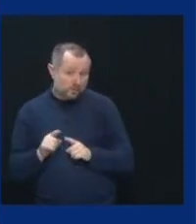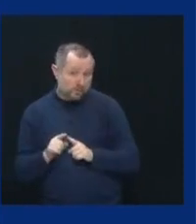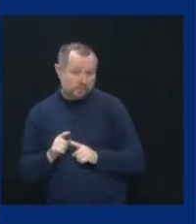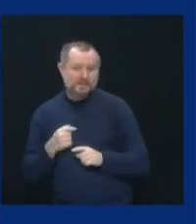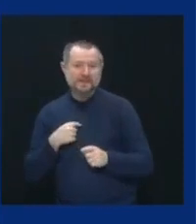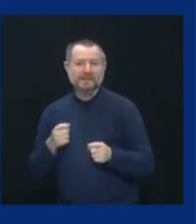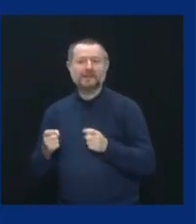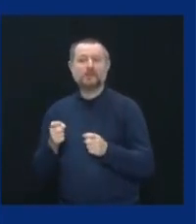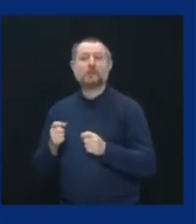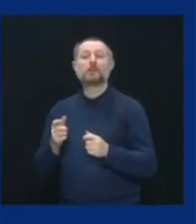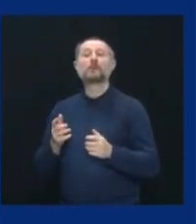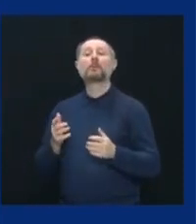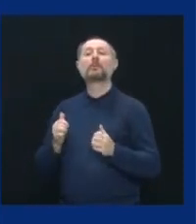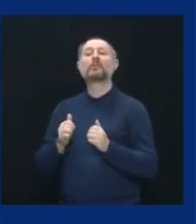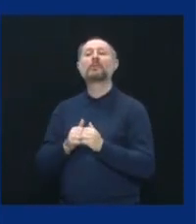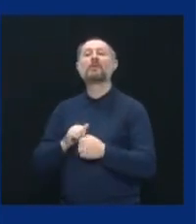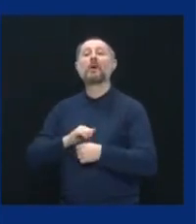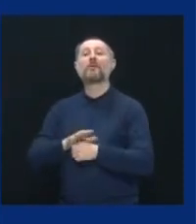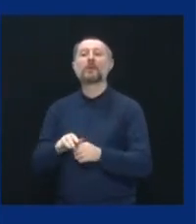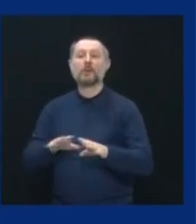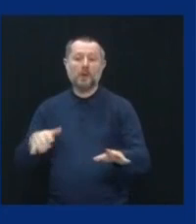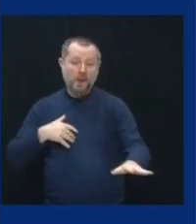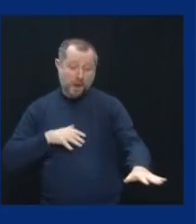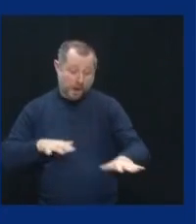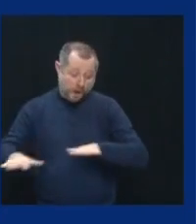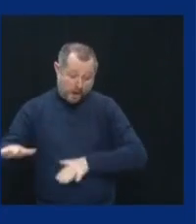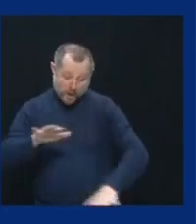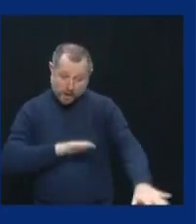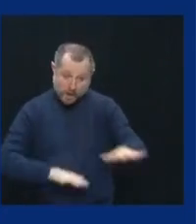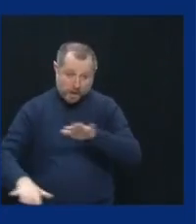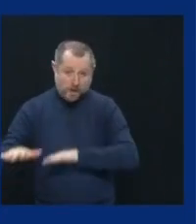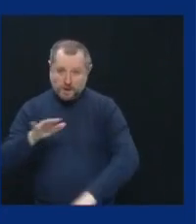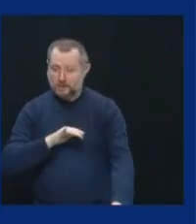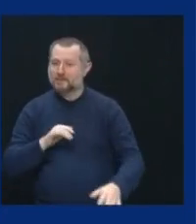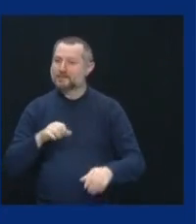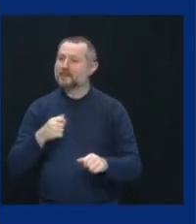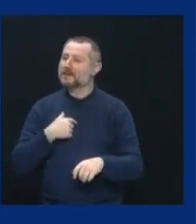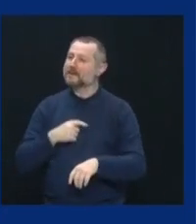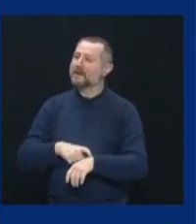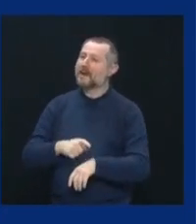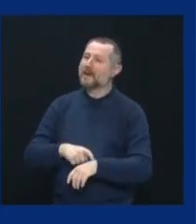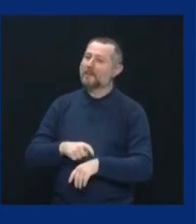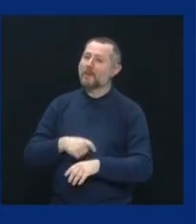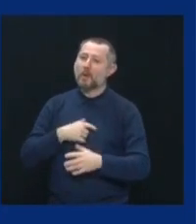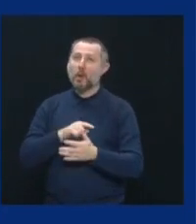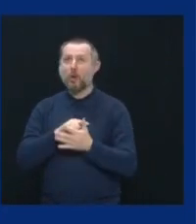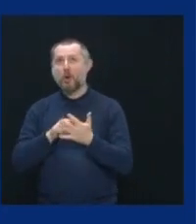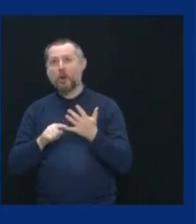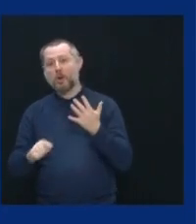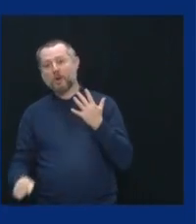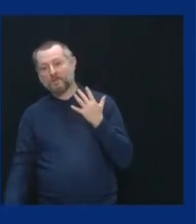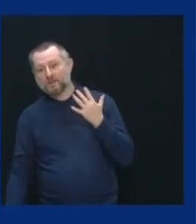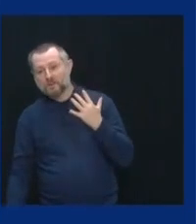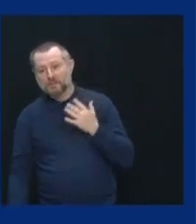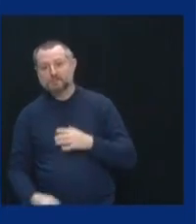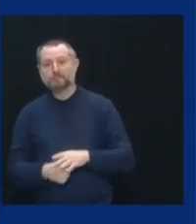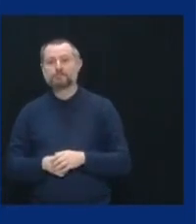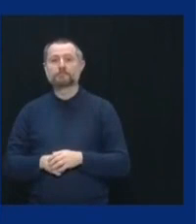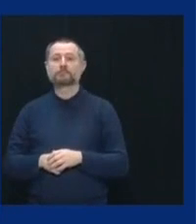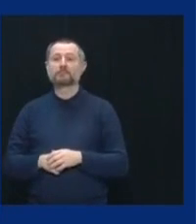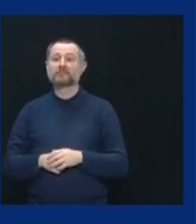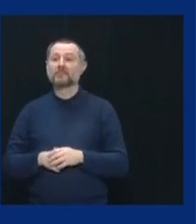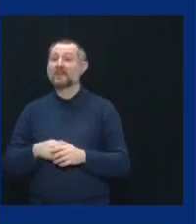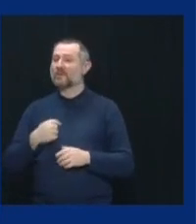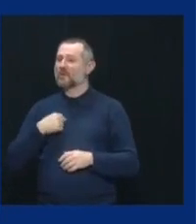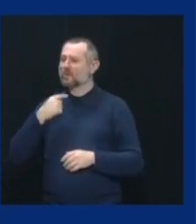with managing the pandemic, right? Everything takes time. And we were dealing with managing the pandemic, but we told the